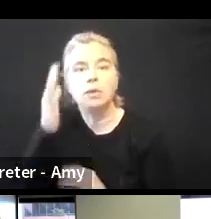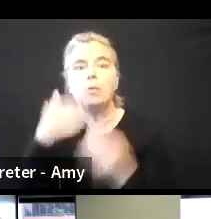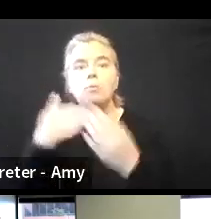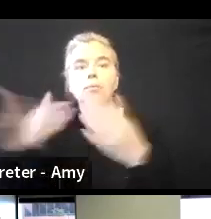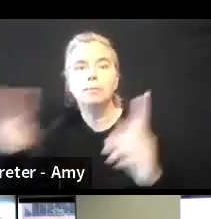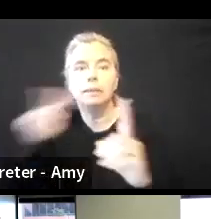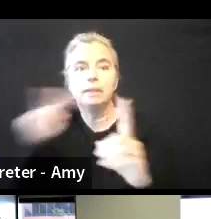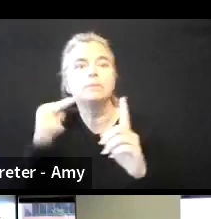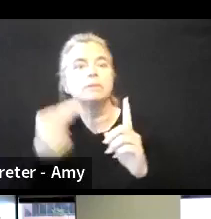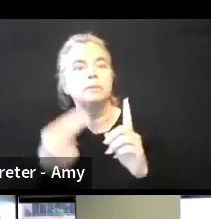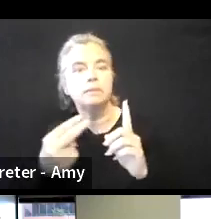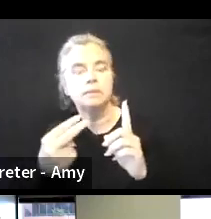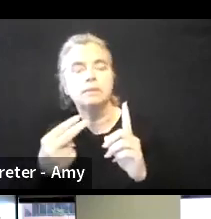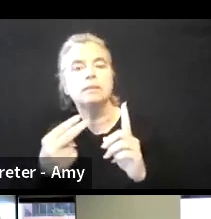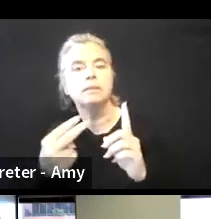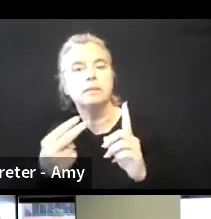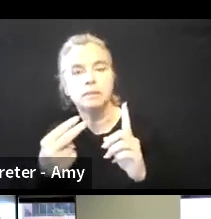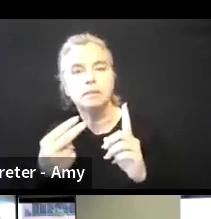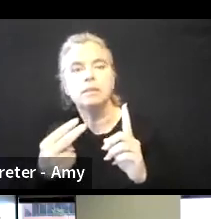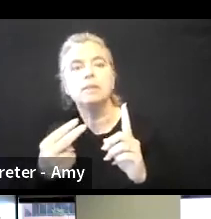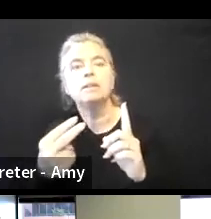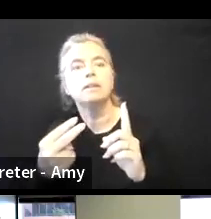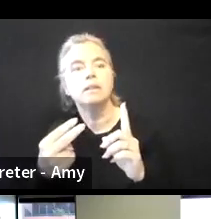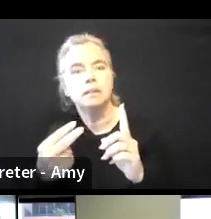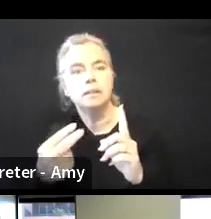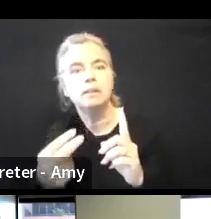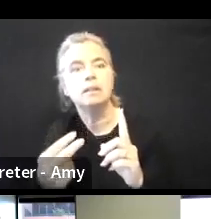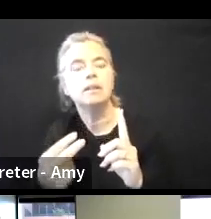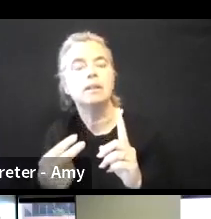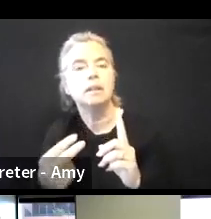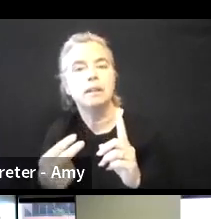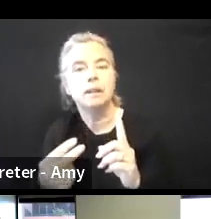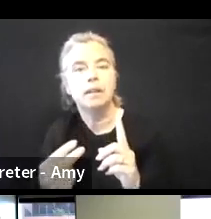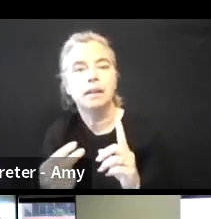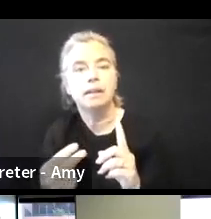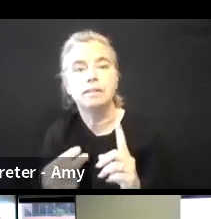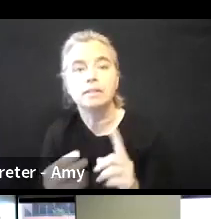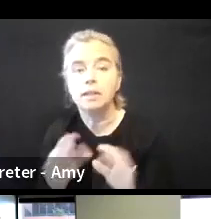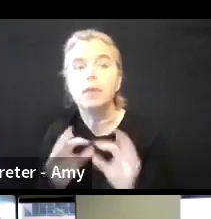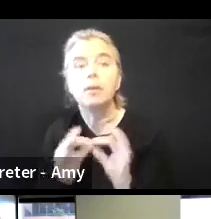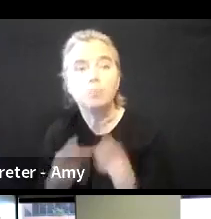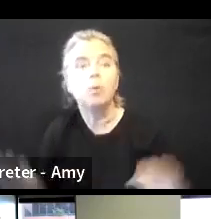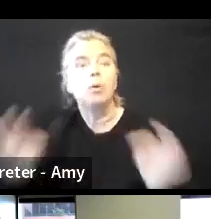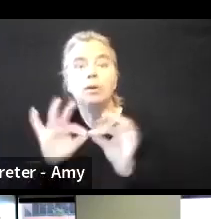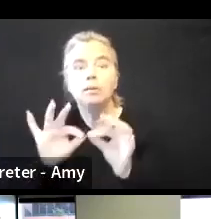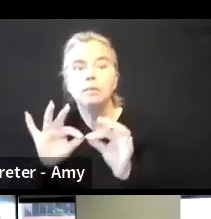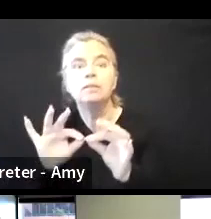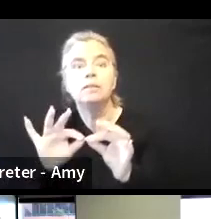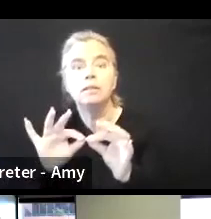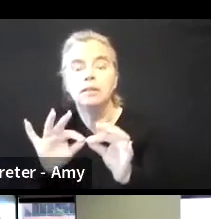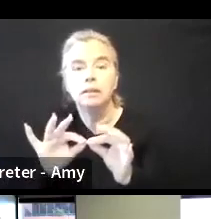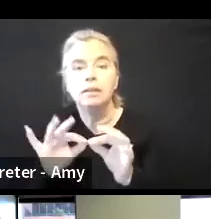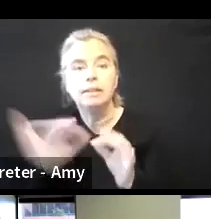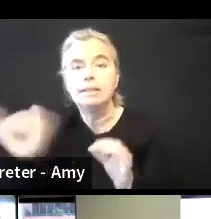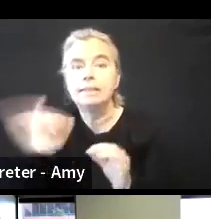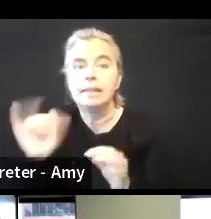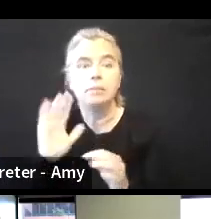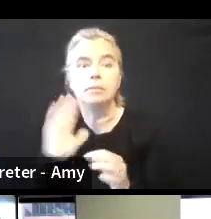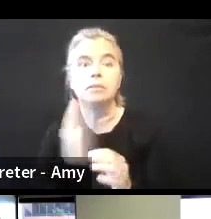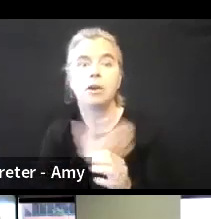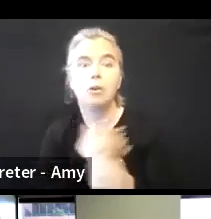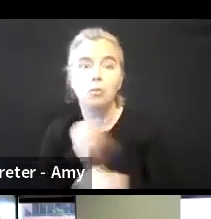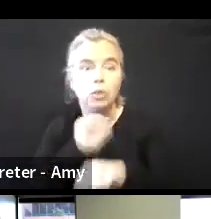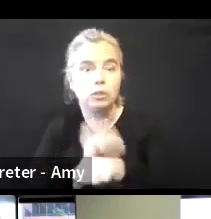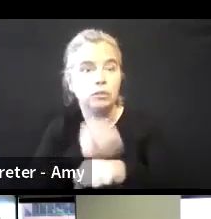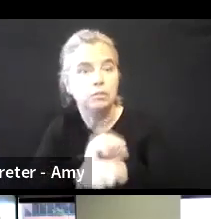almost as important as what we're actually doing, all the hard work that we're doing, because they need to know that that